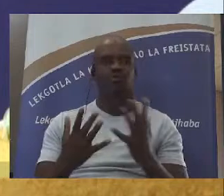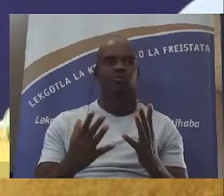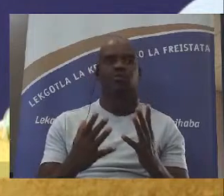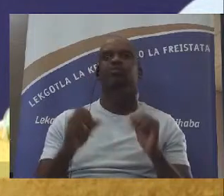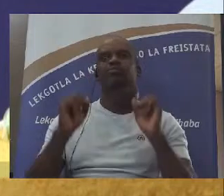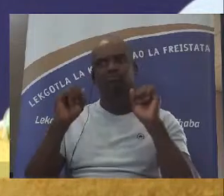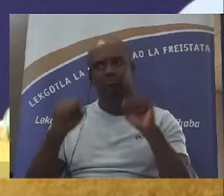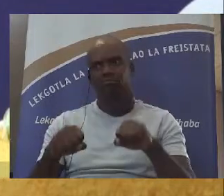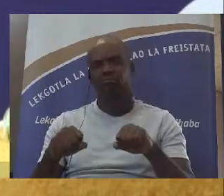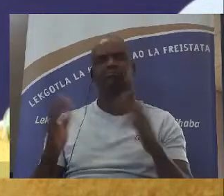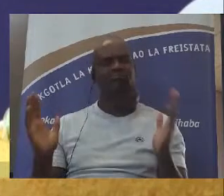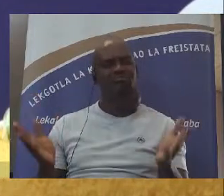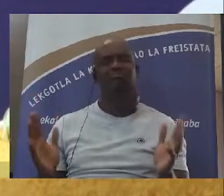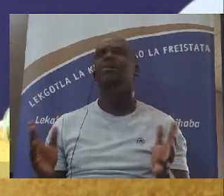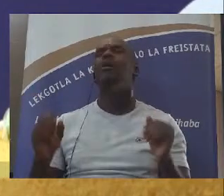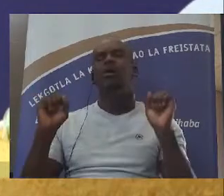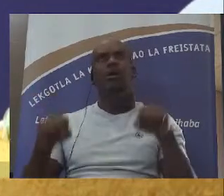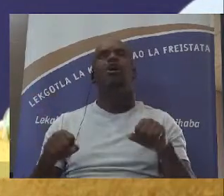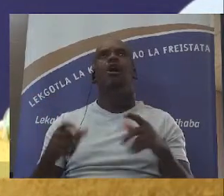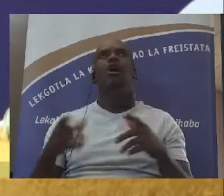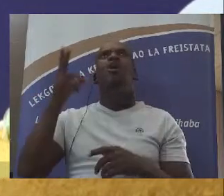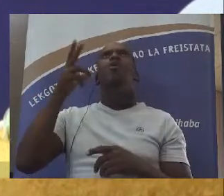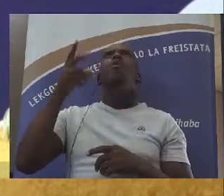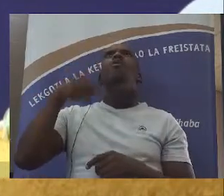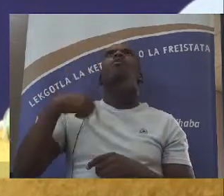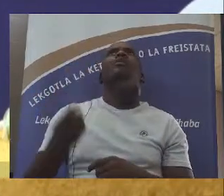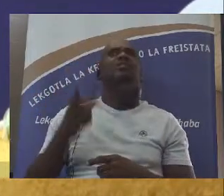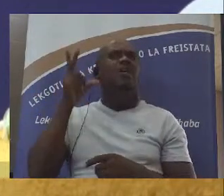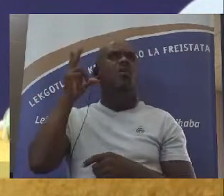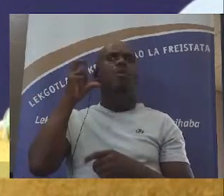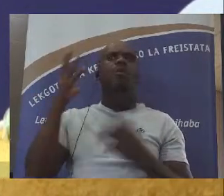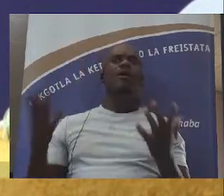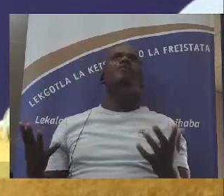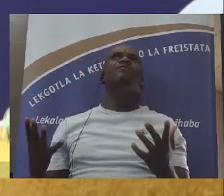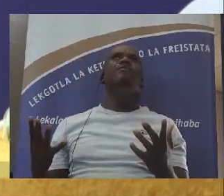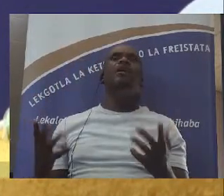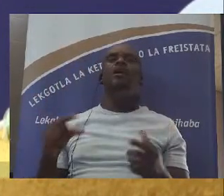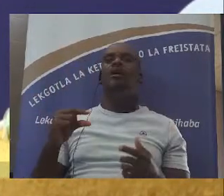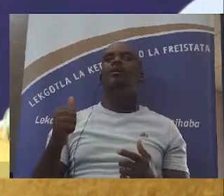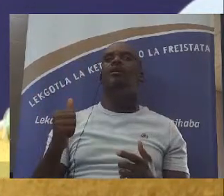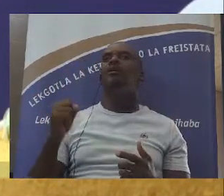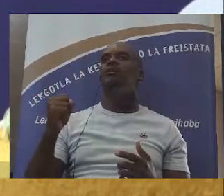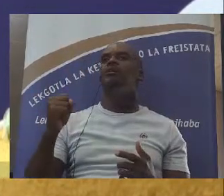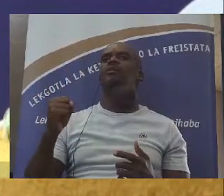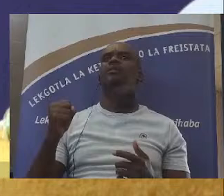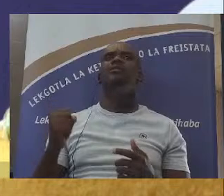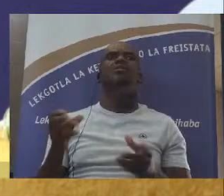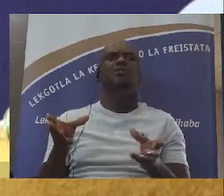moso o bo utlwa ho thuwa fela ho fumanwe gas mona,